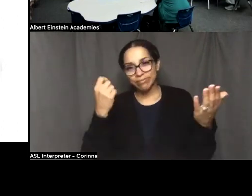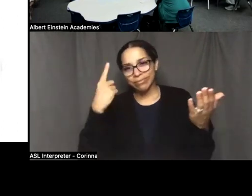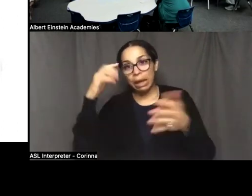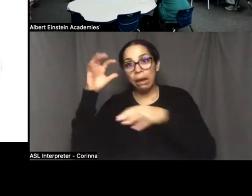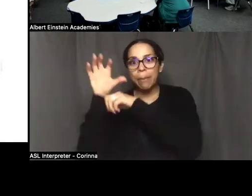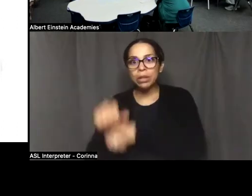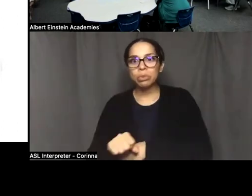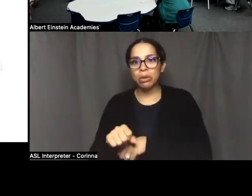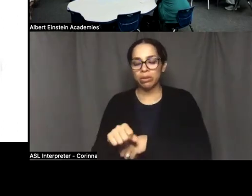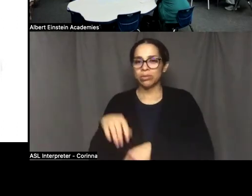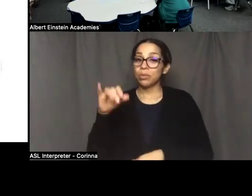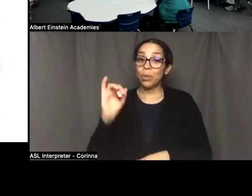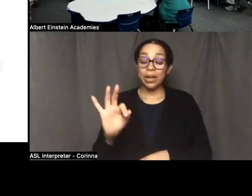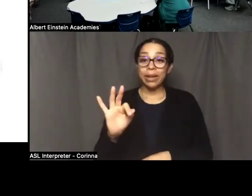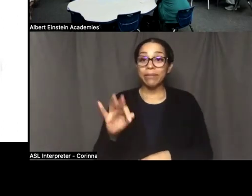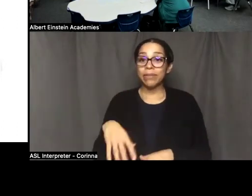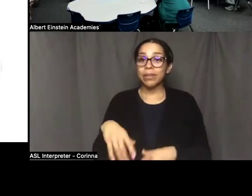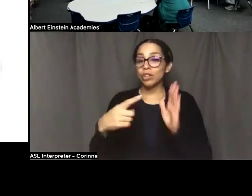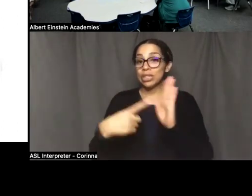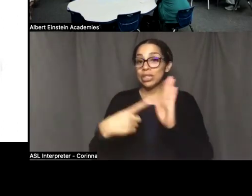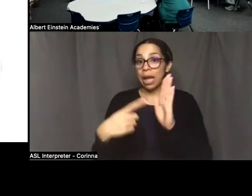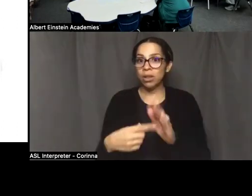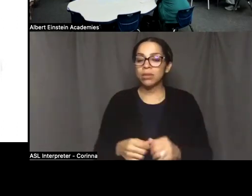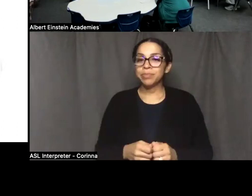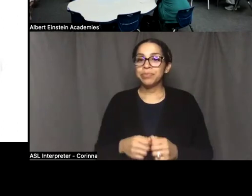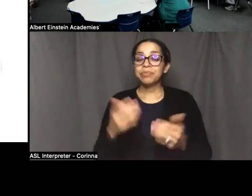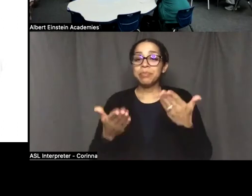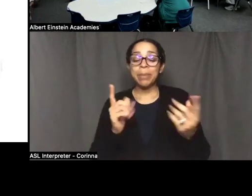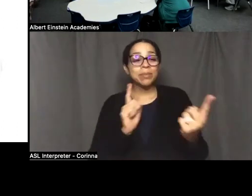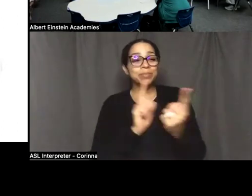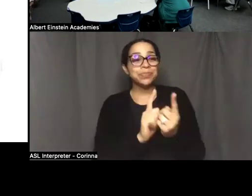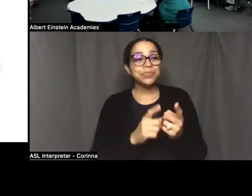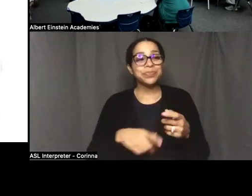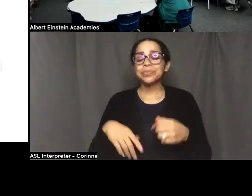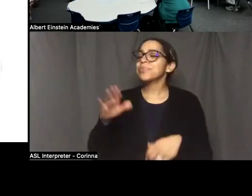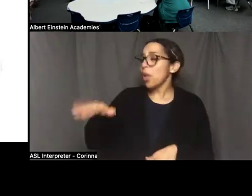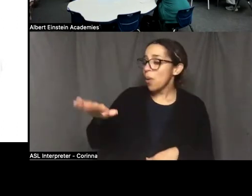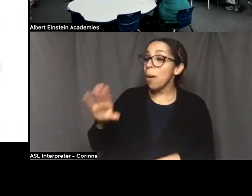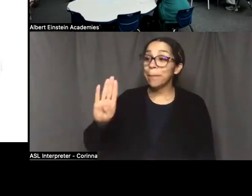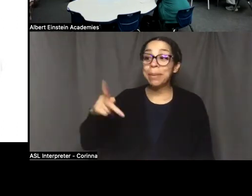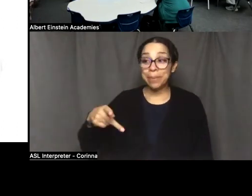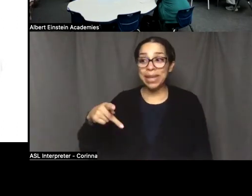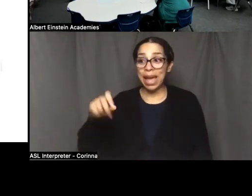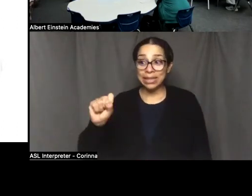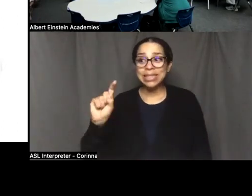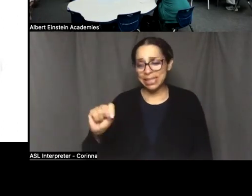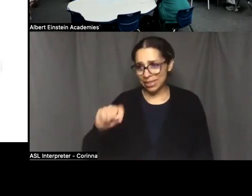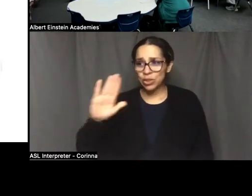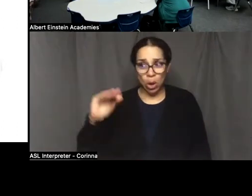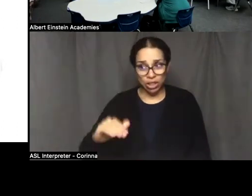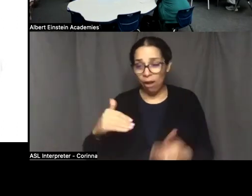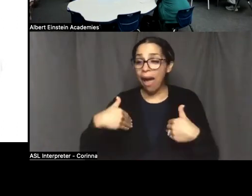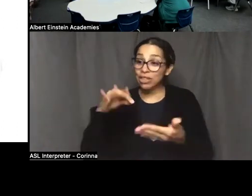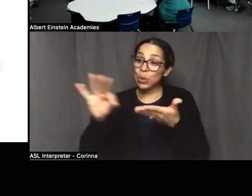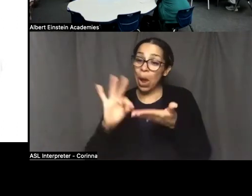if someone's talking to you and they say, oh, well, on the BPST, your child scored this. And you're like, what is the BPST? What does